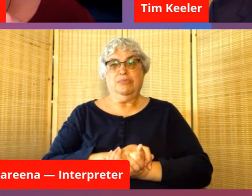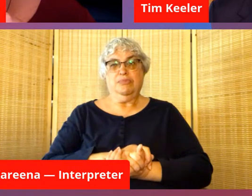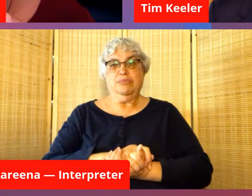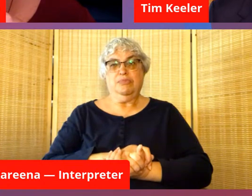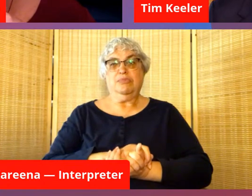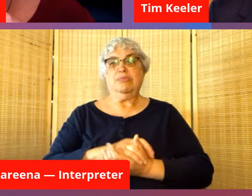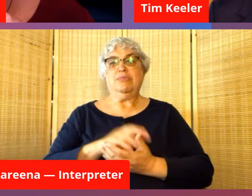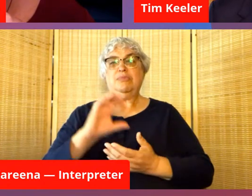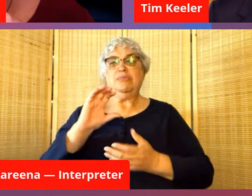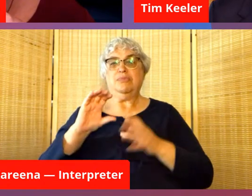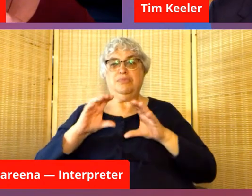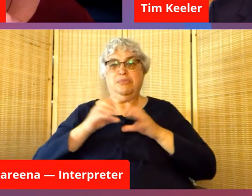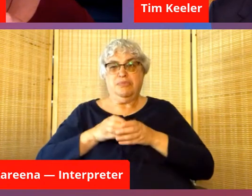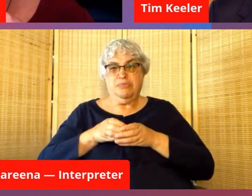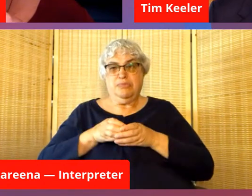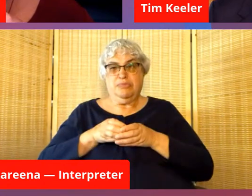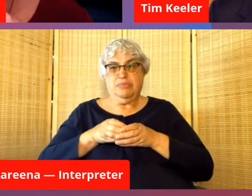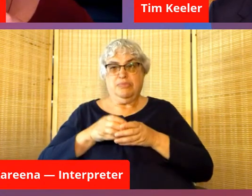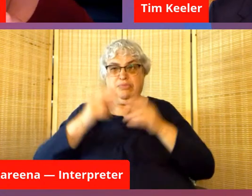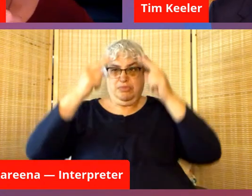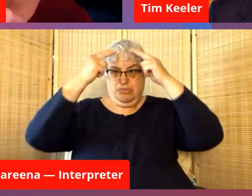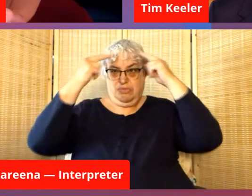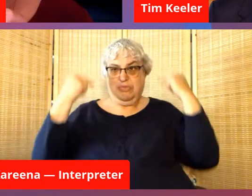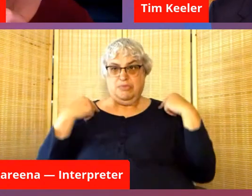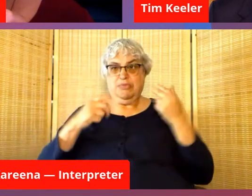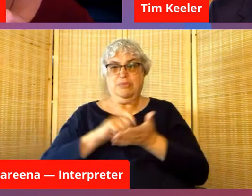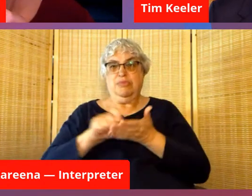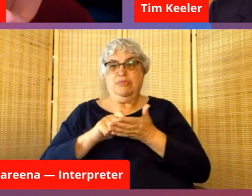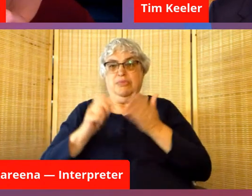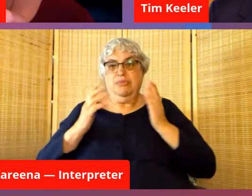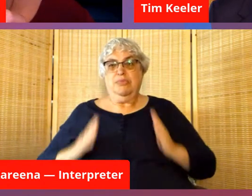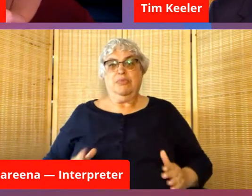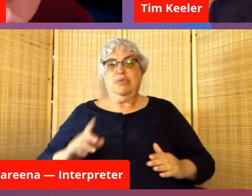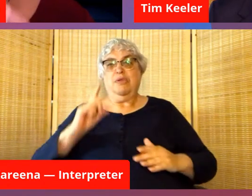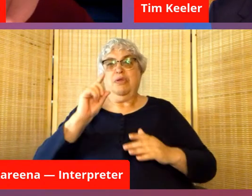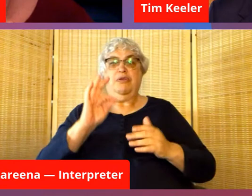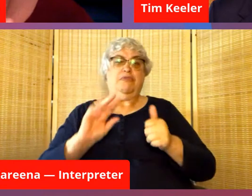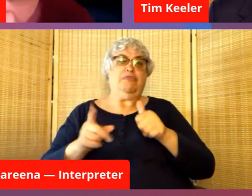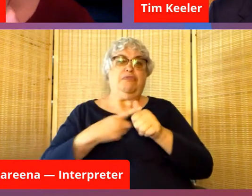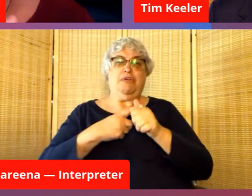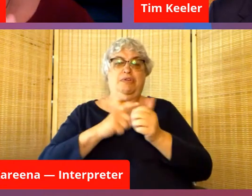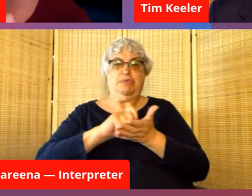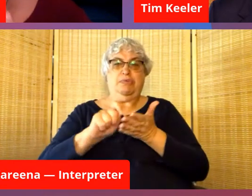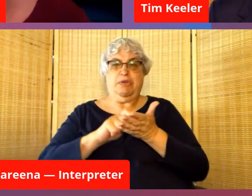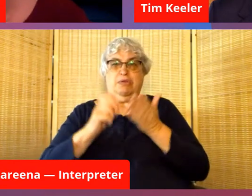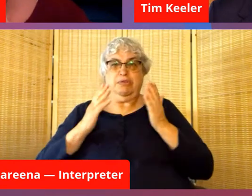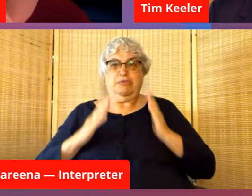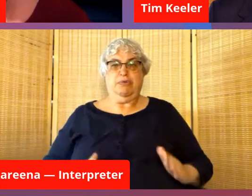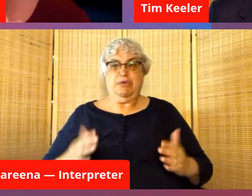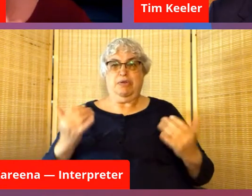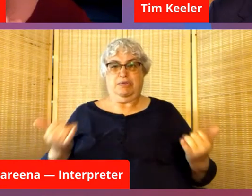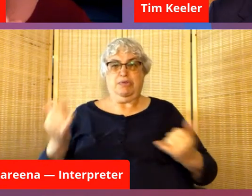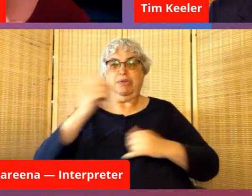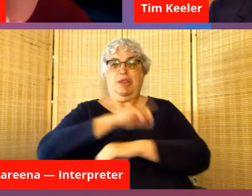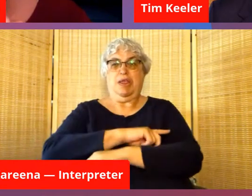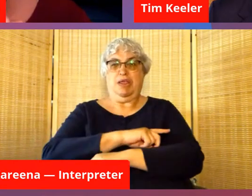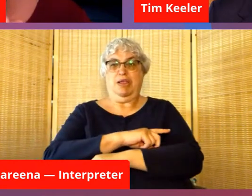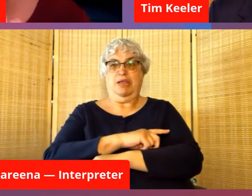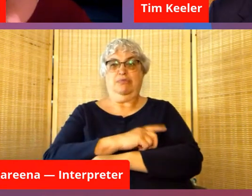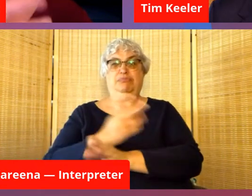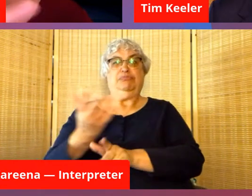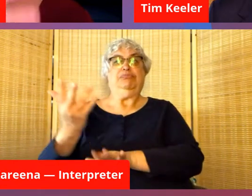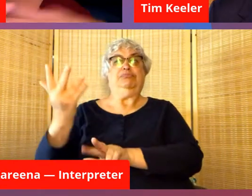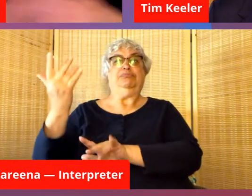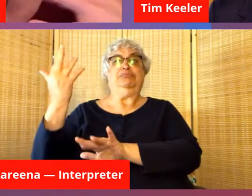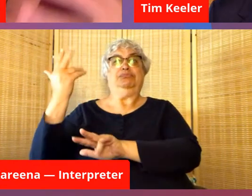She was a cloistered nun and a composer, one of the first composers that we really know about today. That's right.